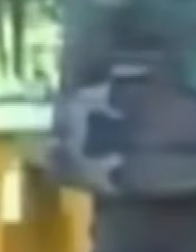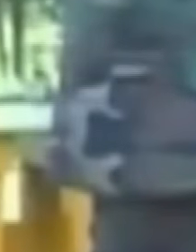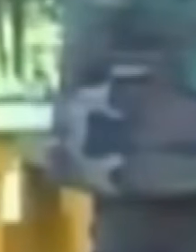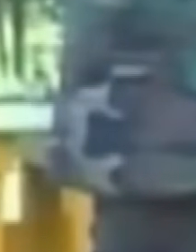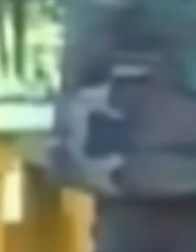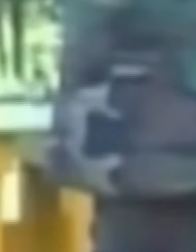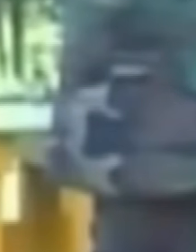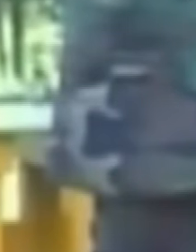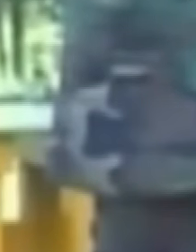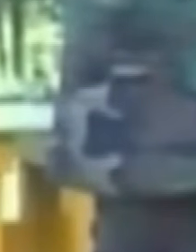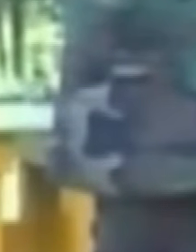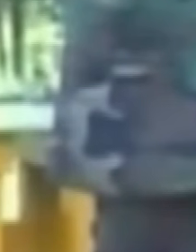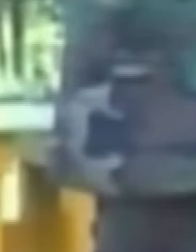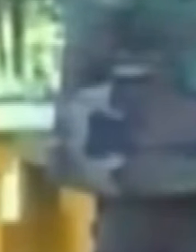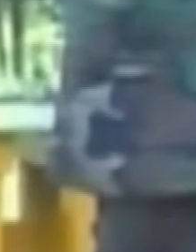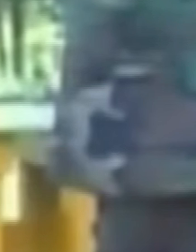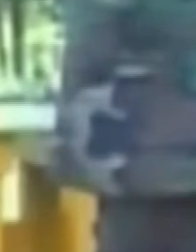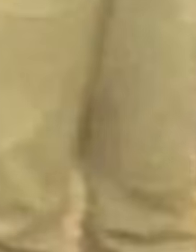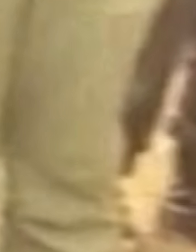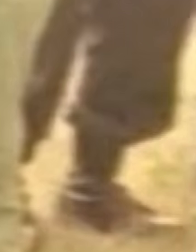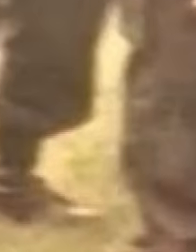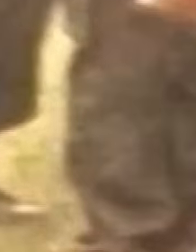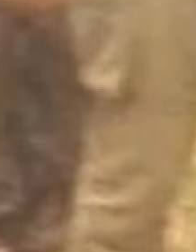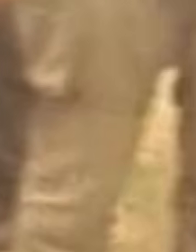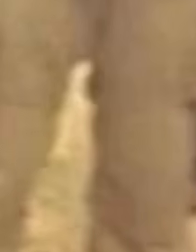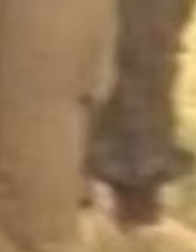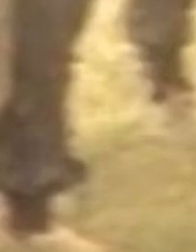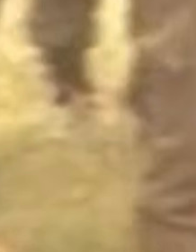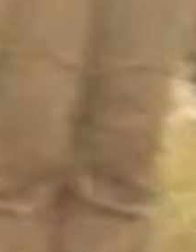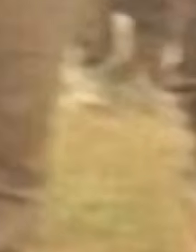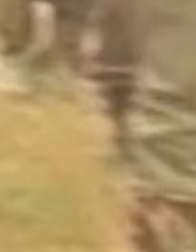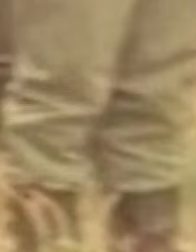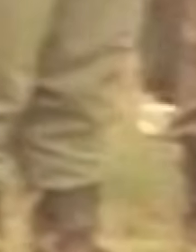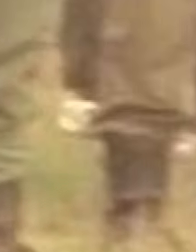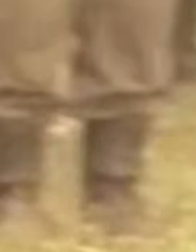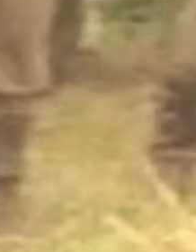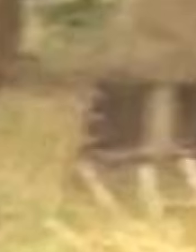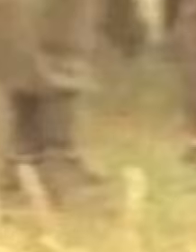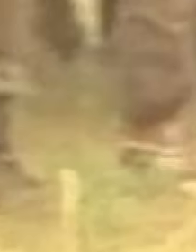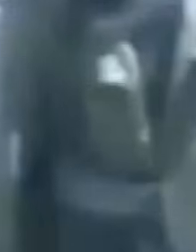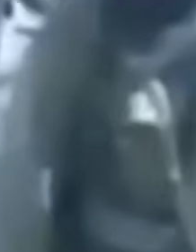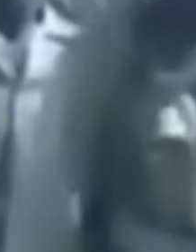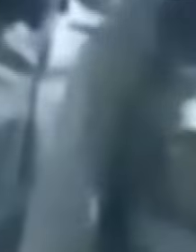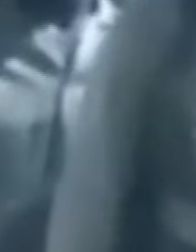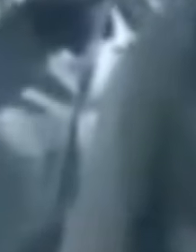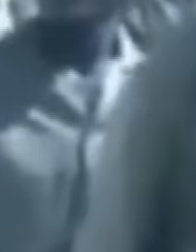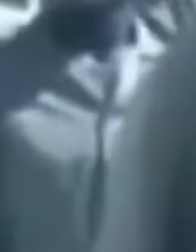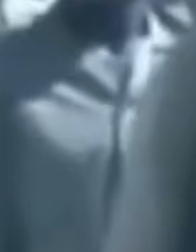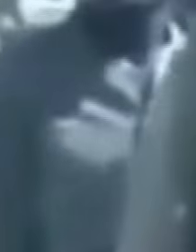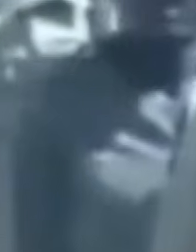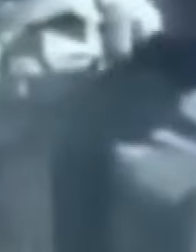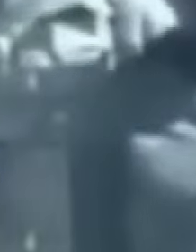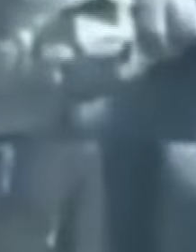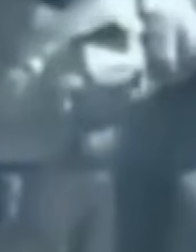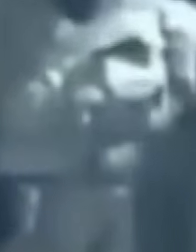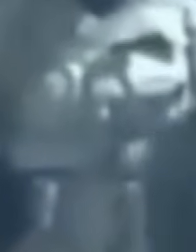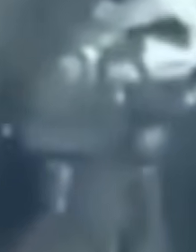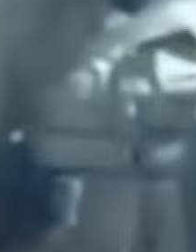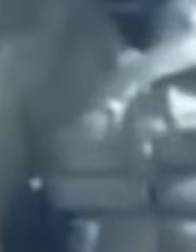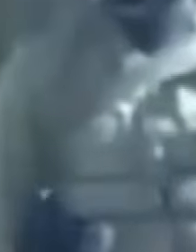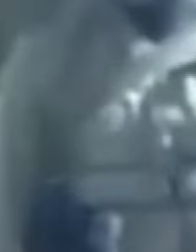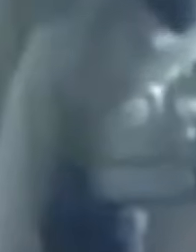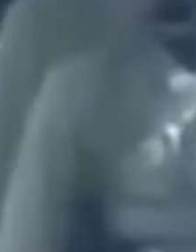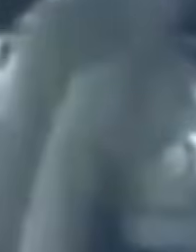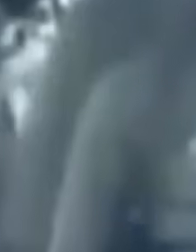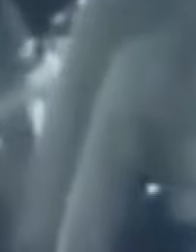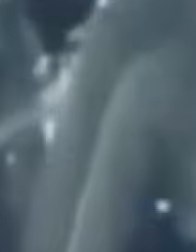Nujoma and other heroes of the liberation struggle always remained persistent that there will be no compromise on the